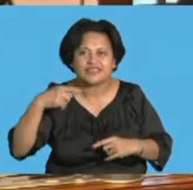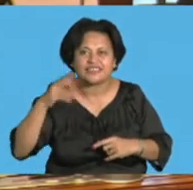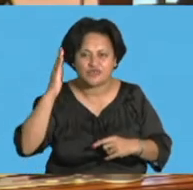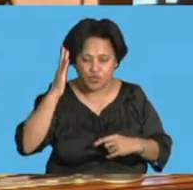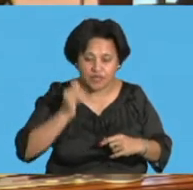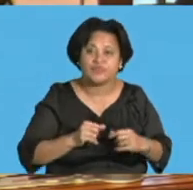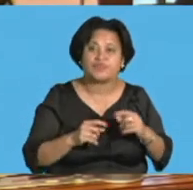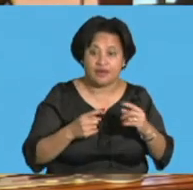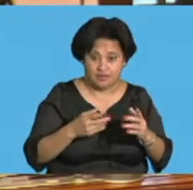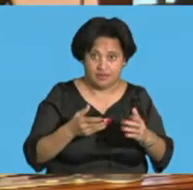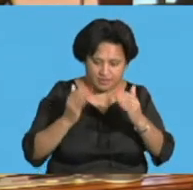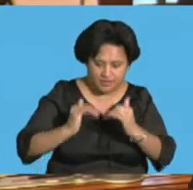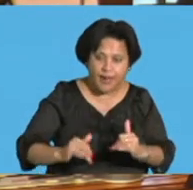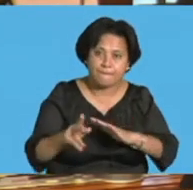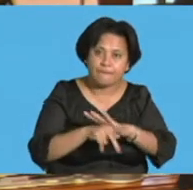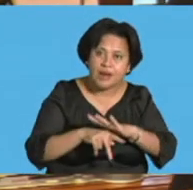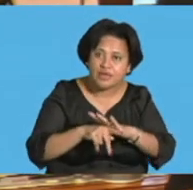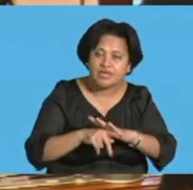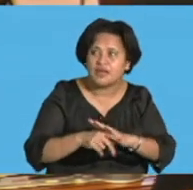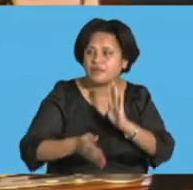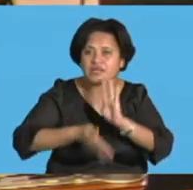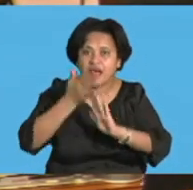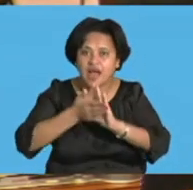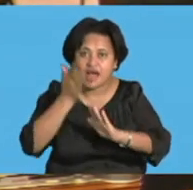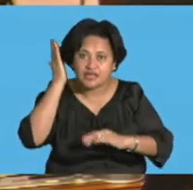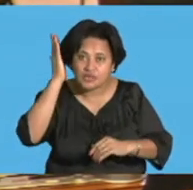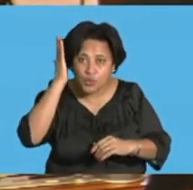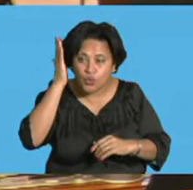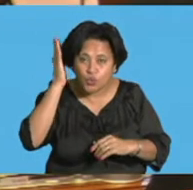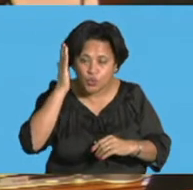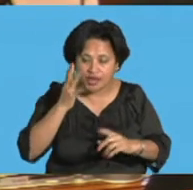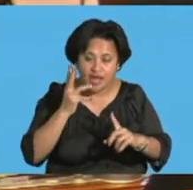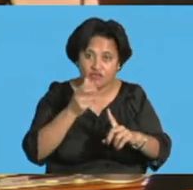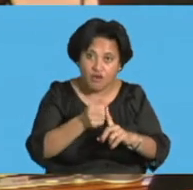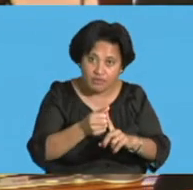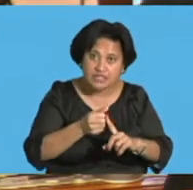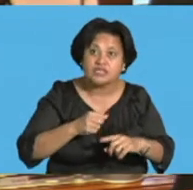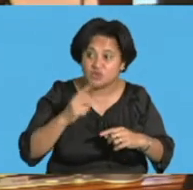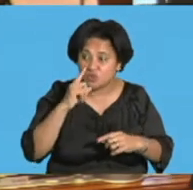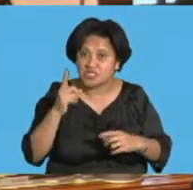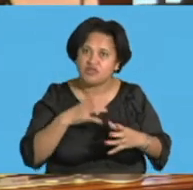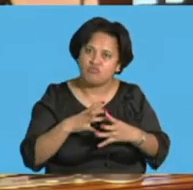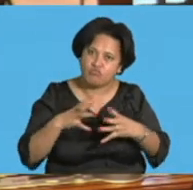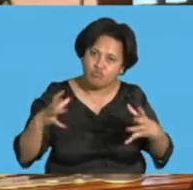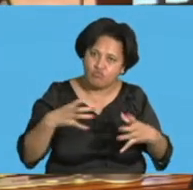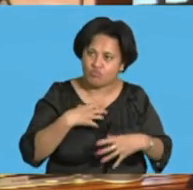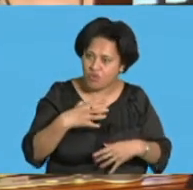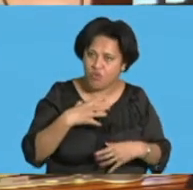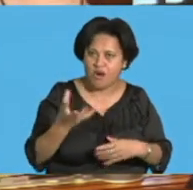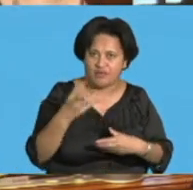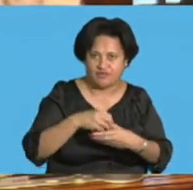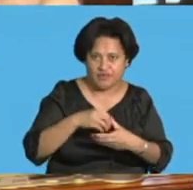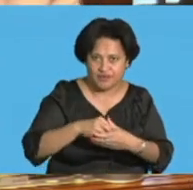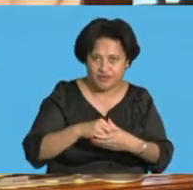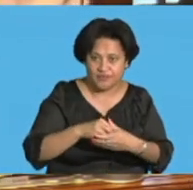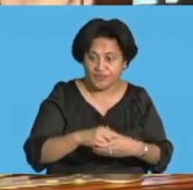and secondary school enrollments. And of course, this is good news for the future of our economy and country. Our students with special education needs have also taken